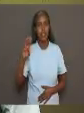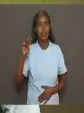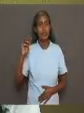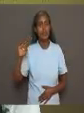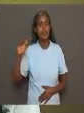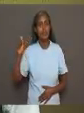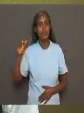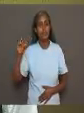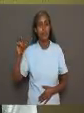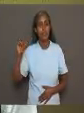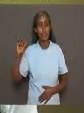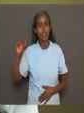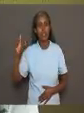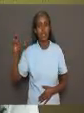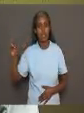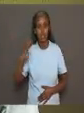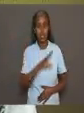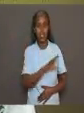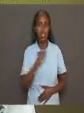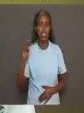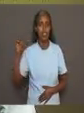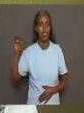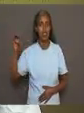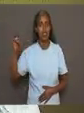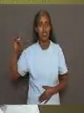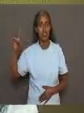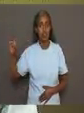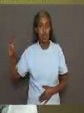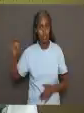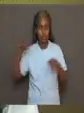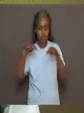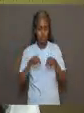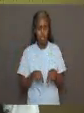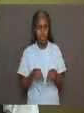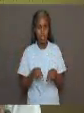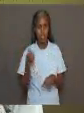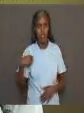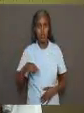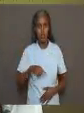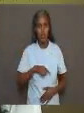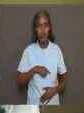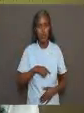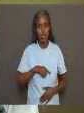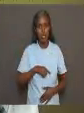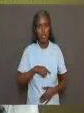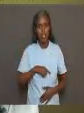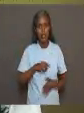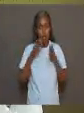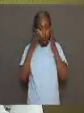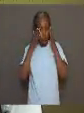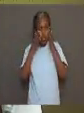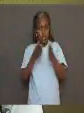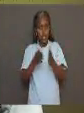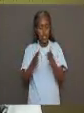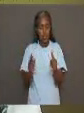median, and mode. Today, we will concentrate on